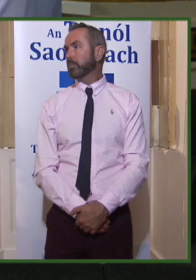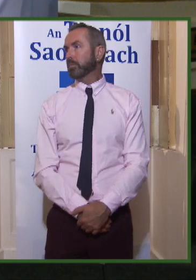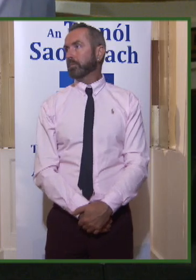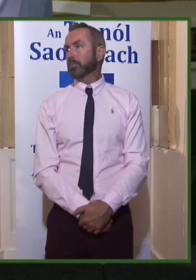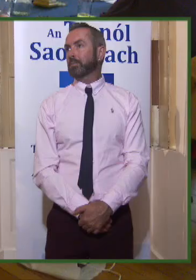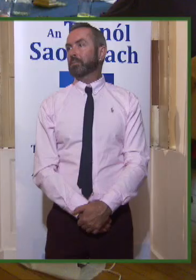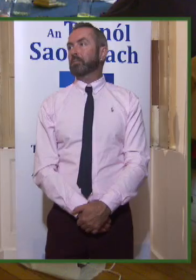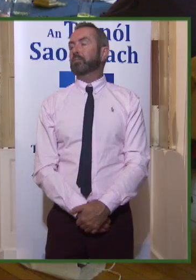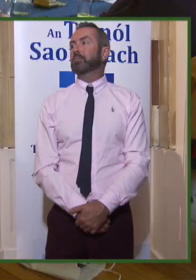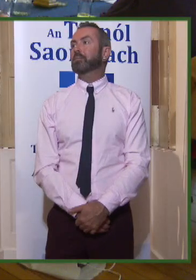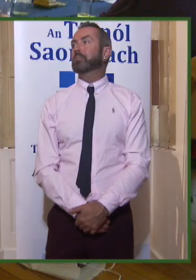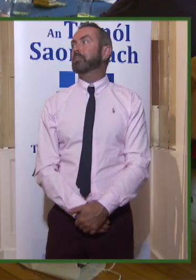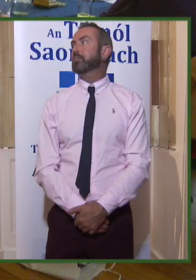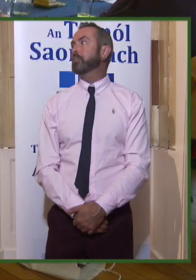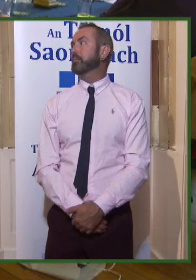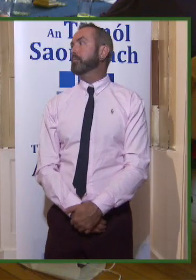What's your number, Lorraine?